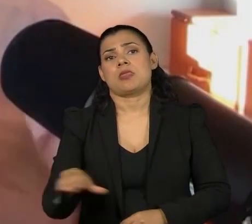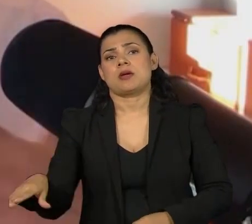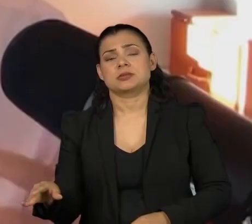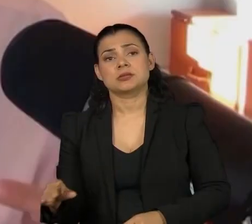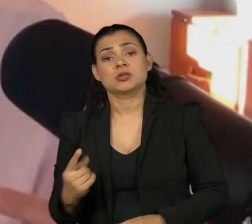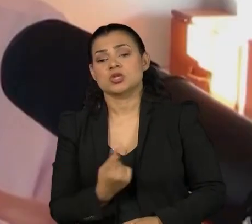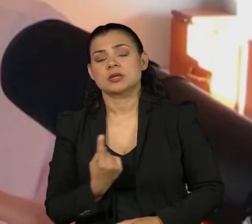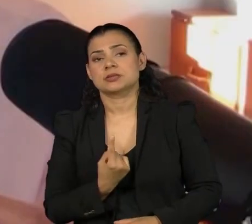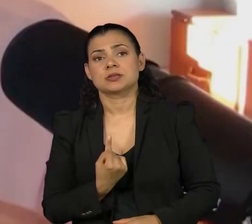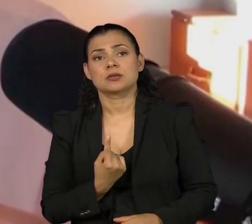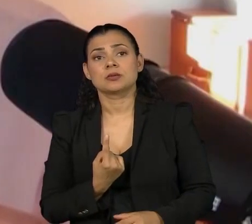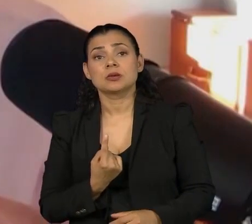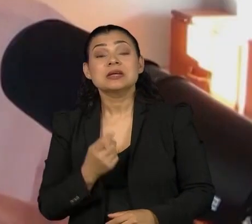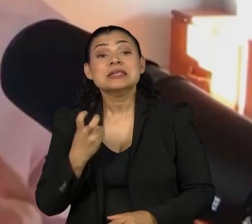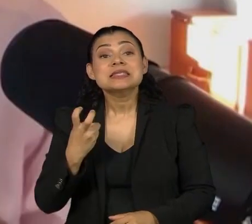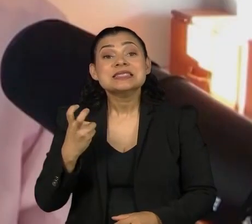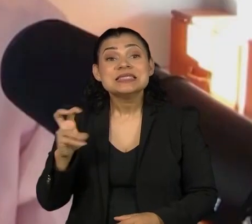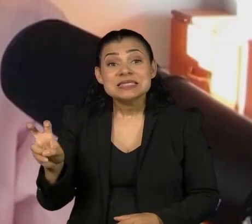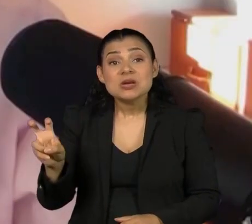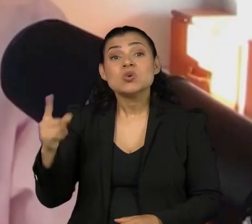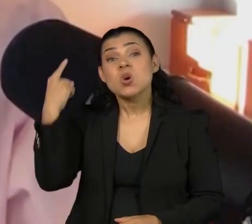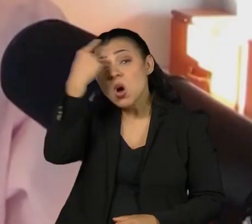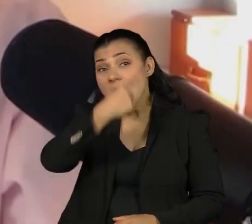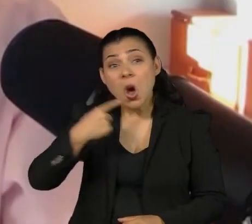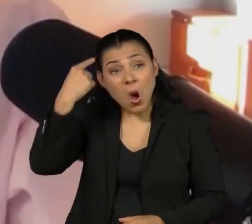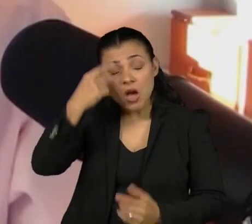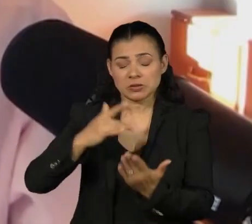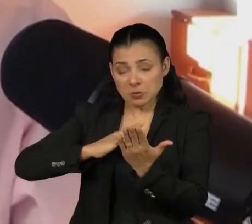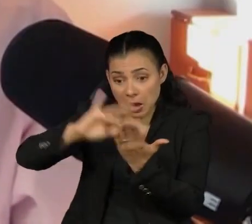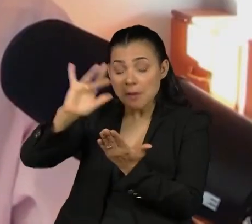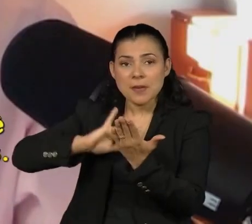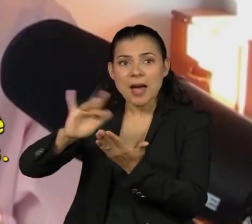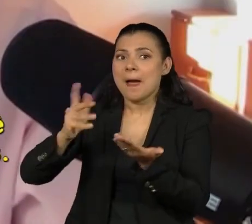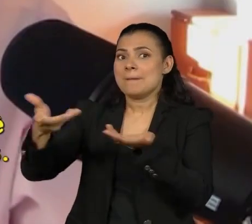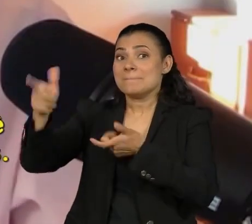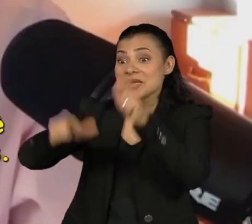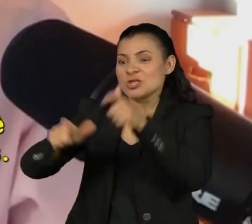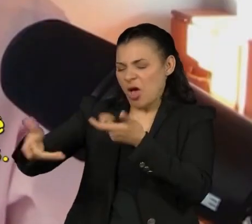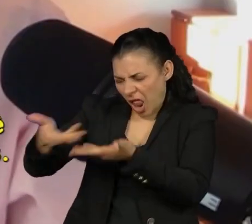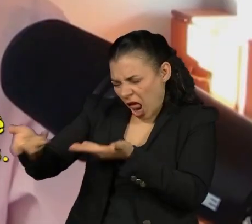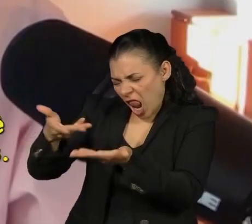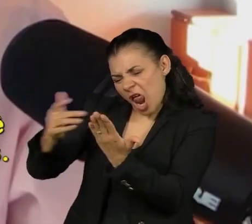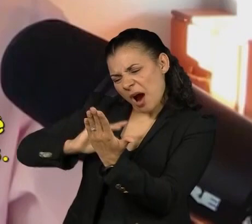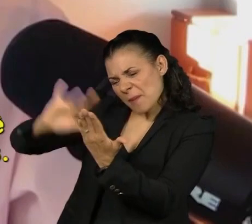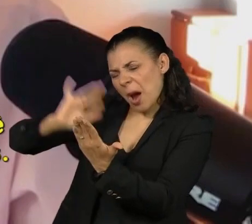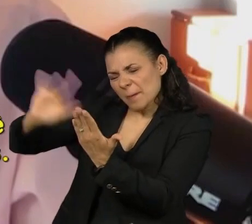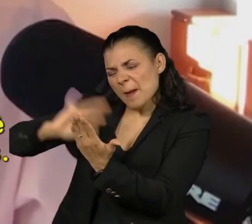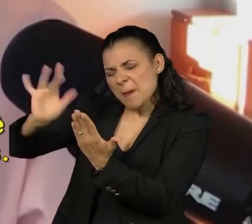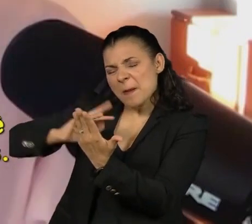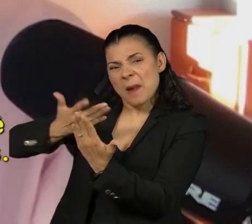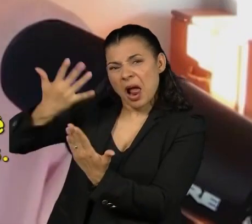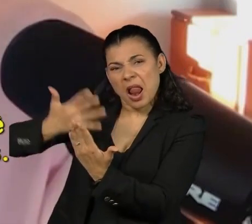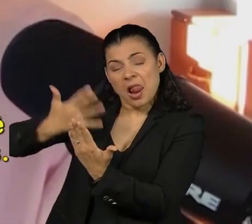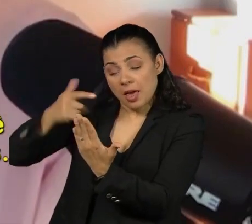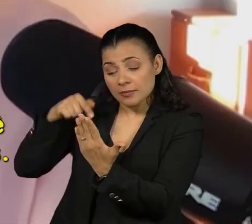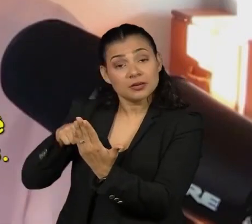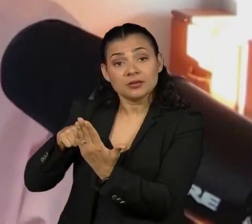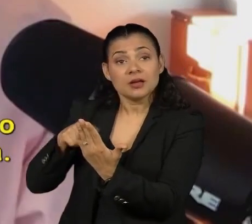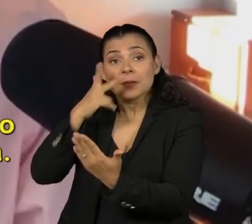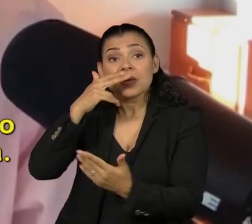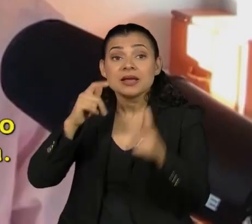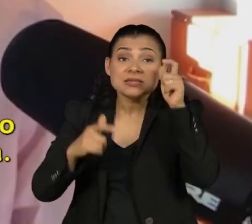you're spending 5 hours a day connecting with thousands of people or hundreds of people online, you don't have any time to see your